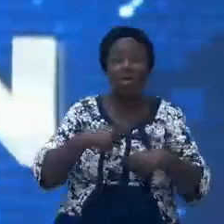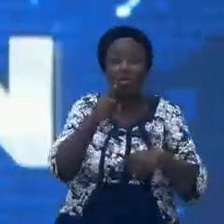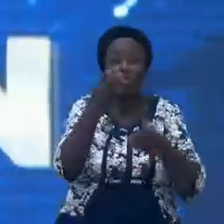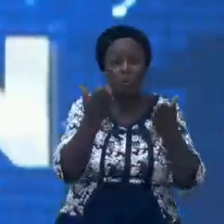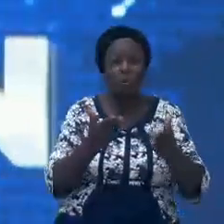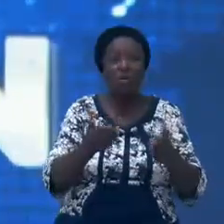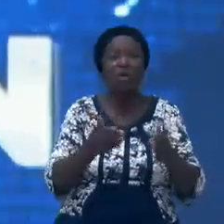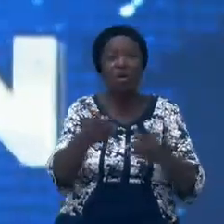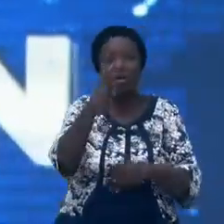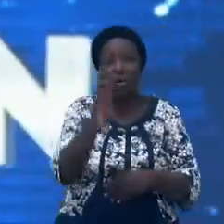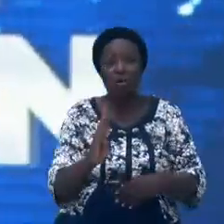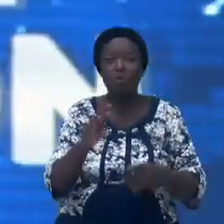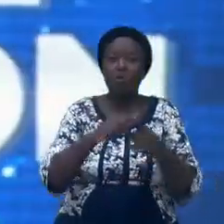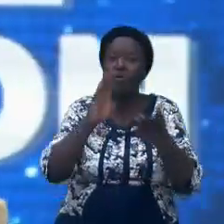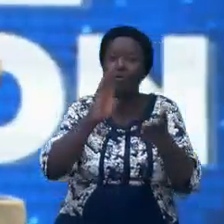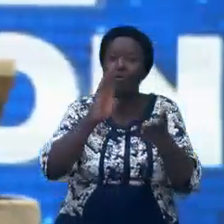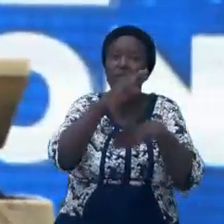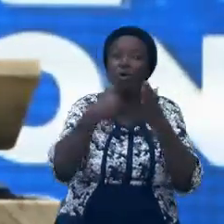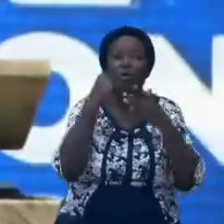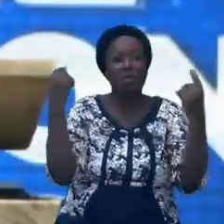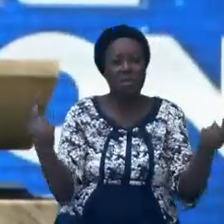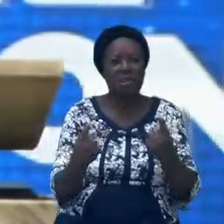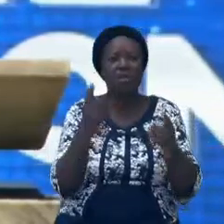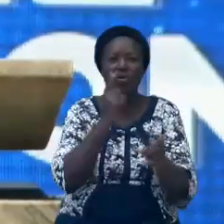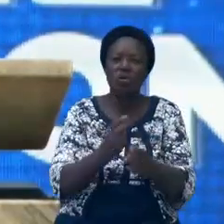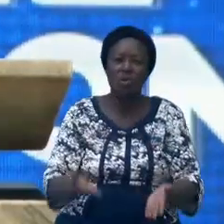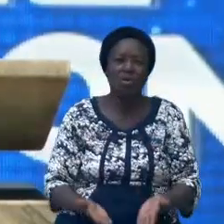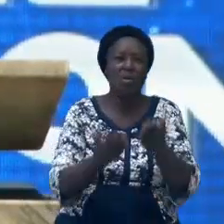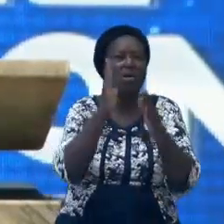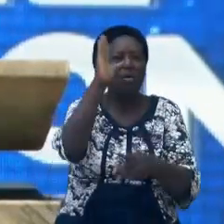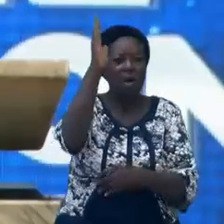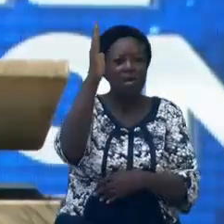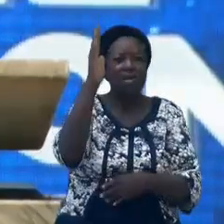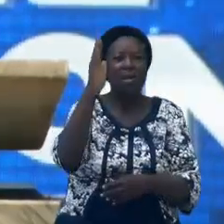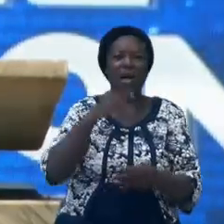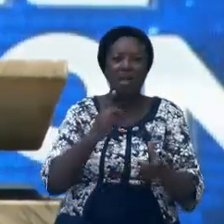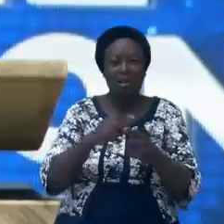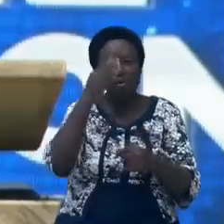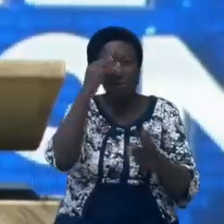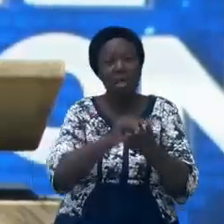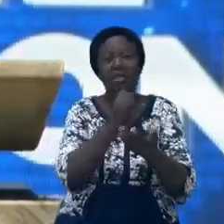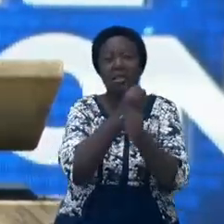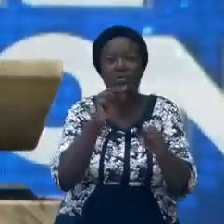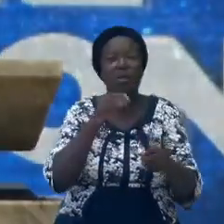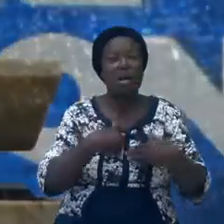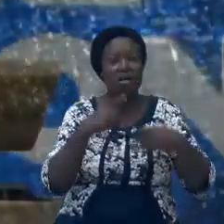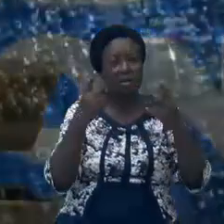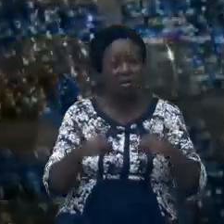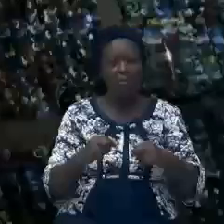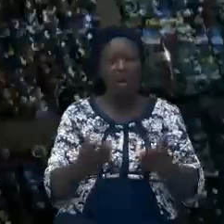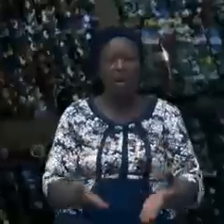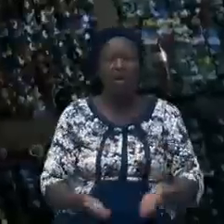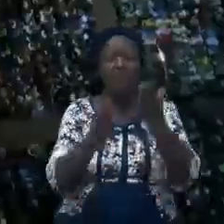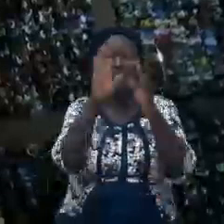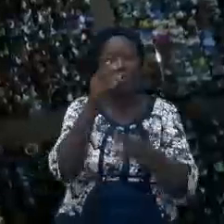born, you want him to forgive everything. Wherever you are, raise up that hand. Salvation has